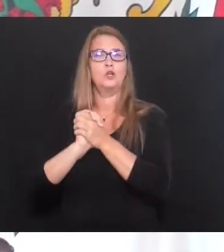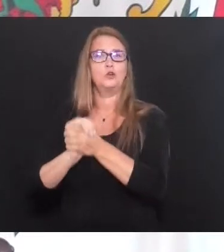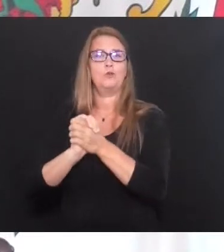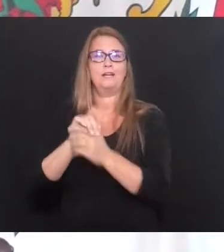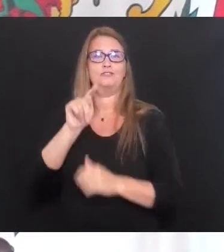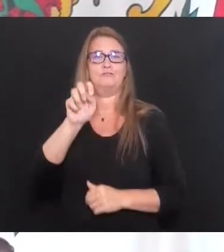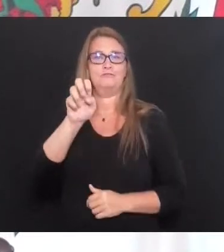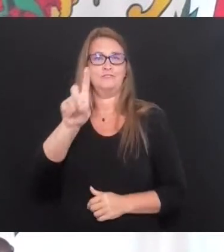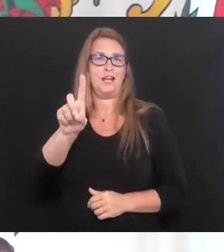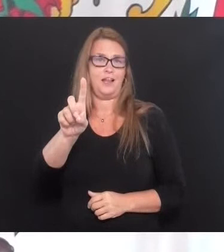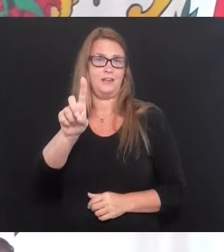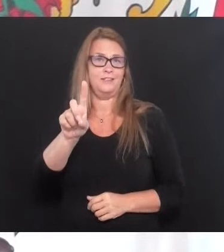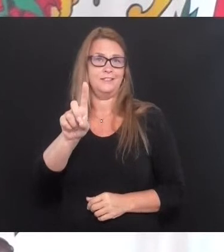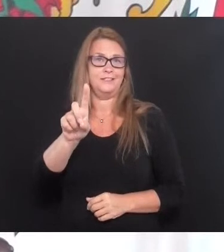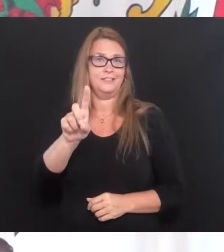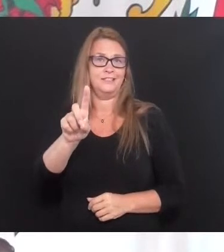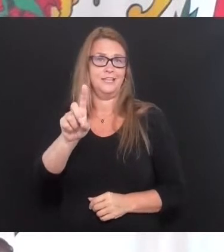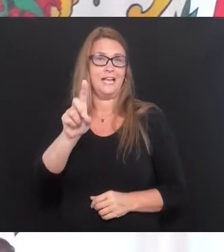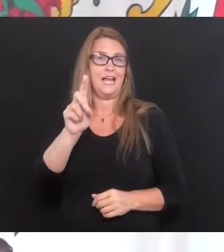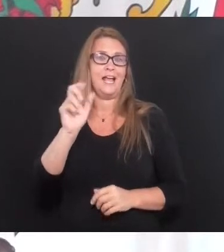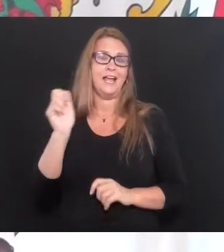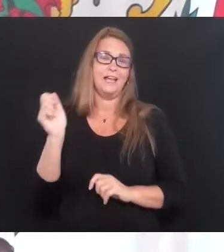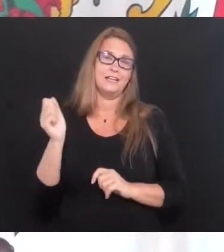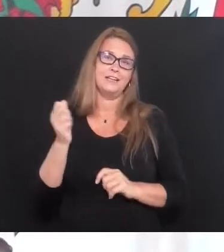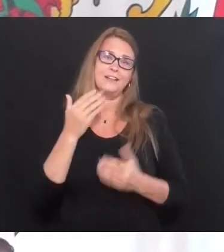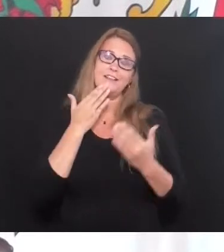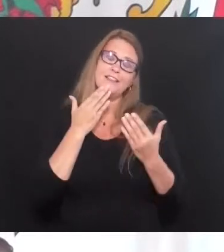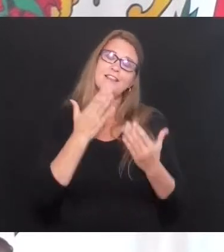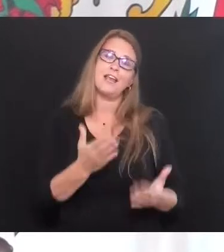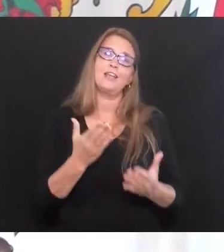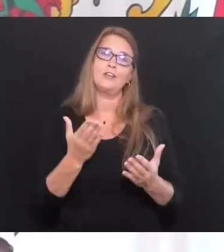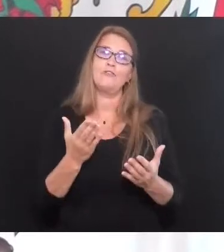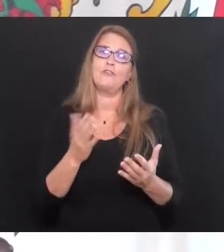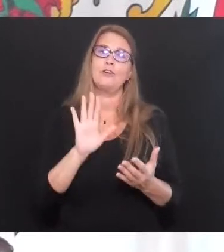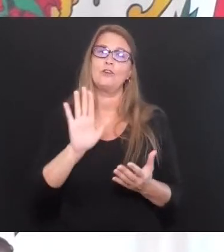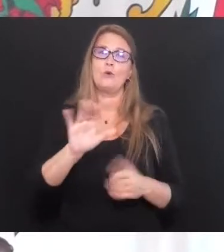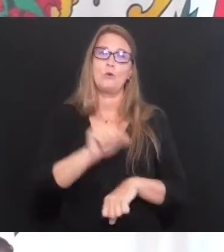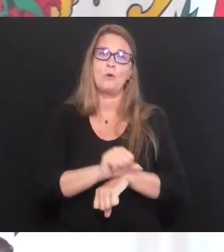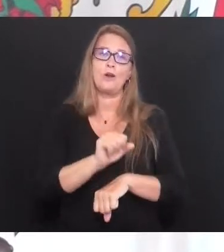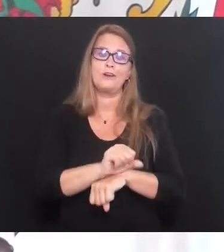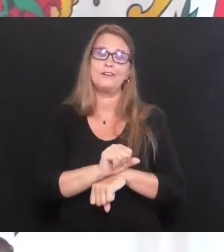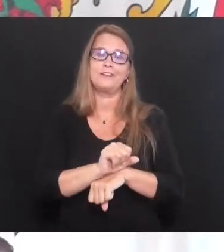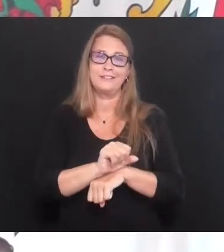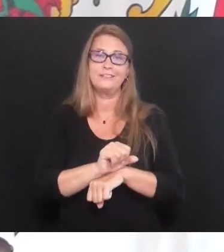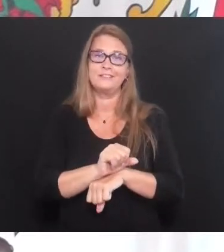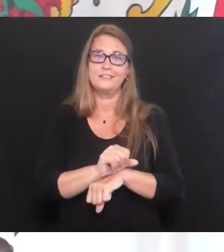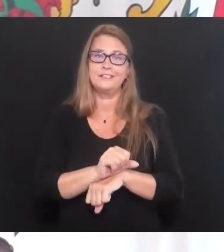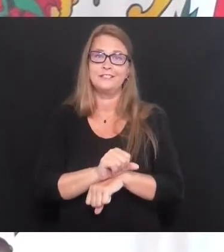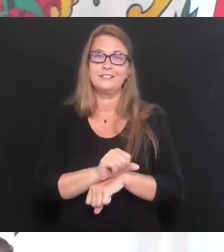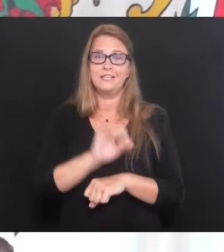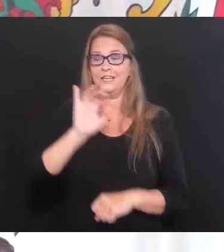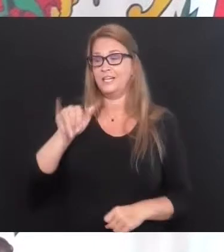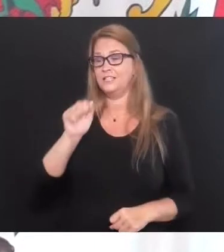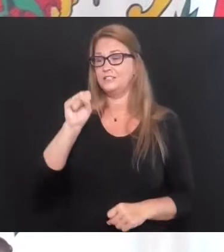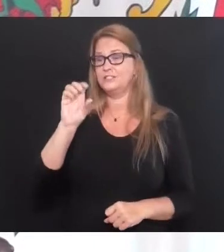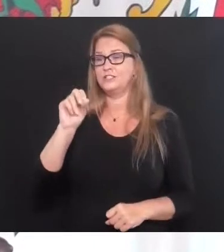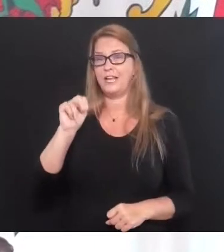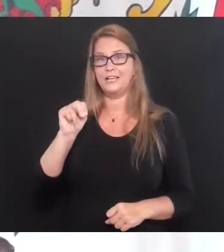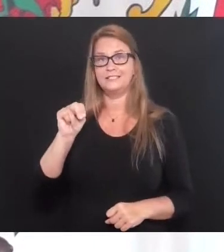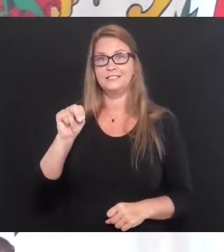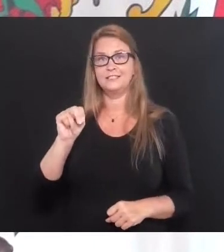thanks from every last one of us. A great, great job, well done. And Jason, now you got